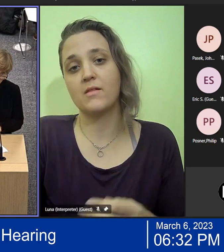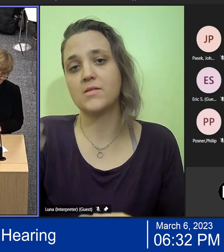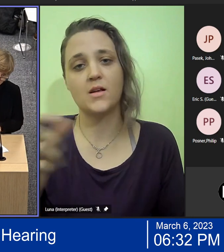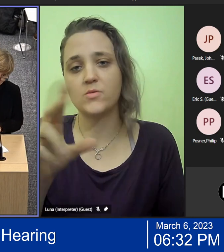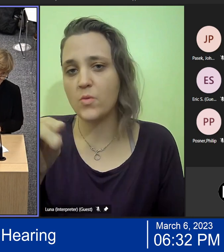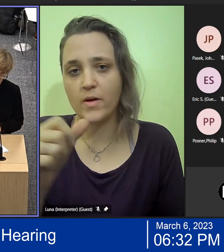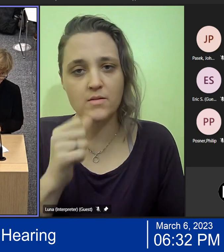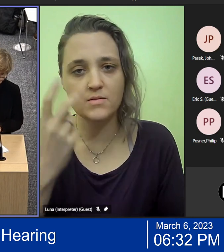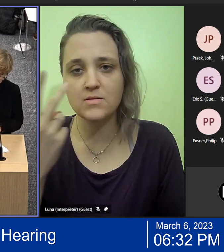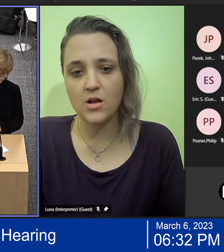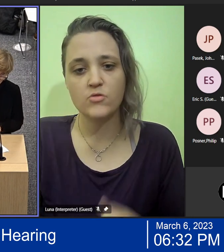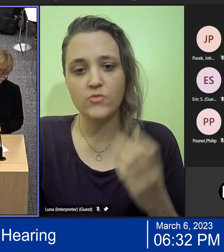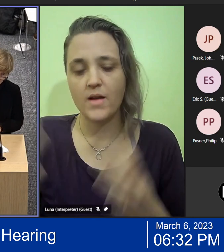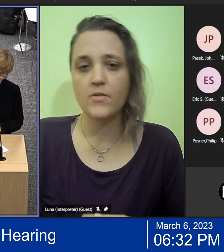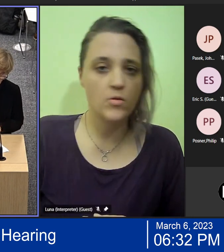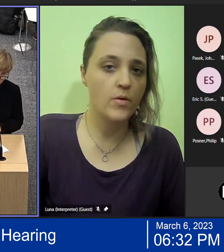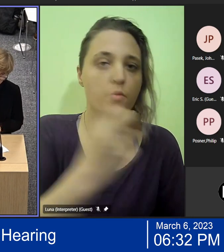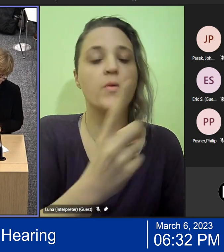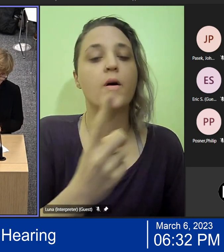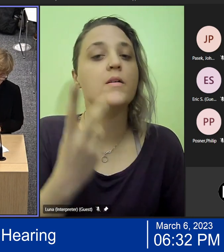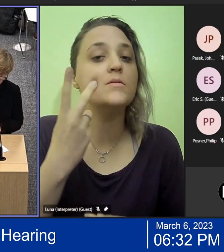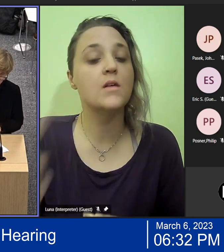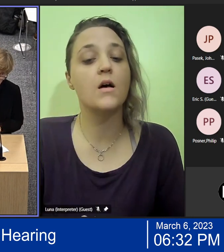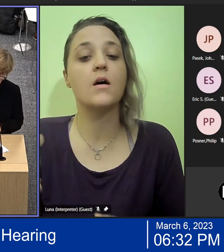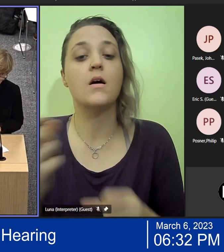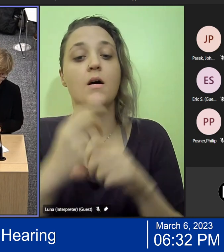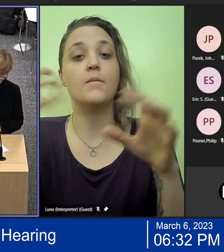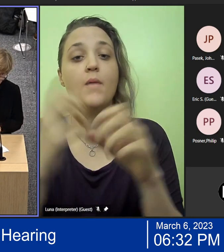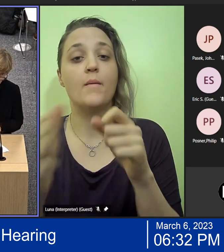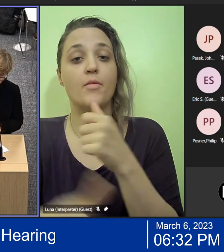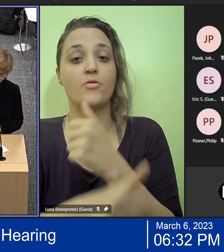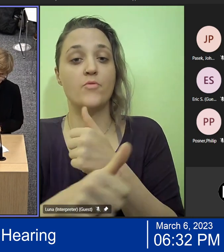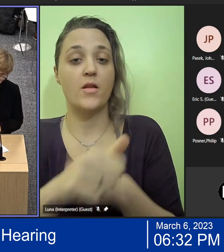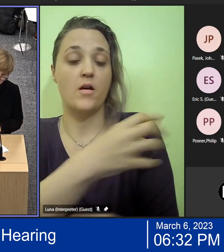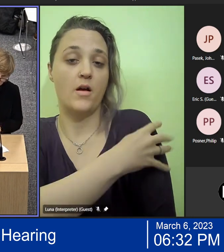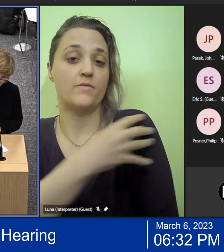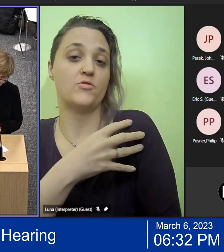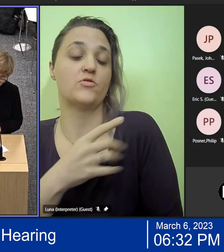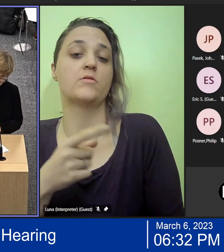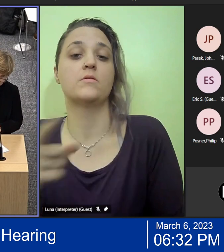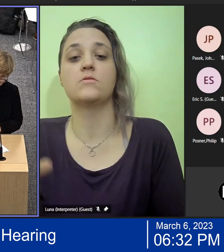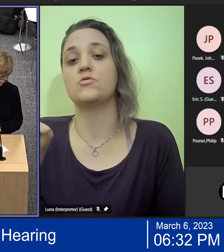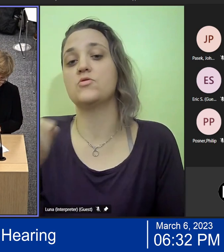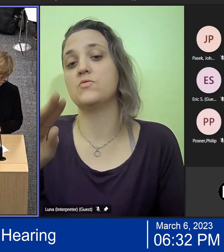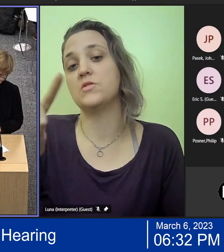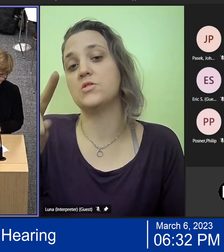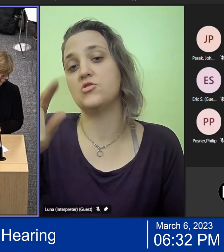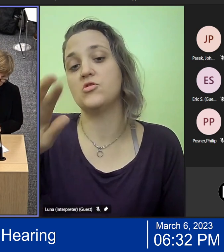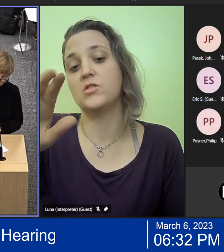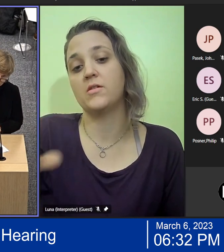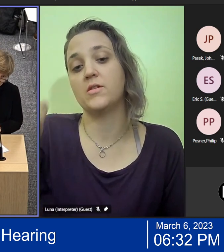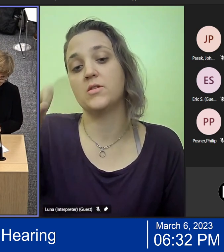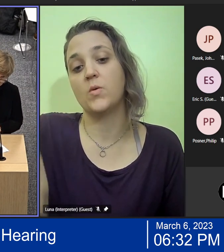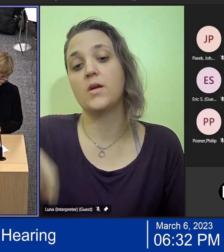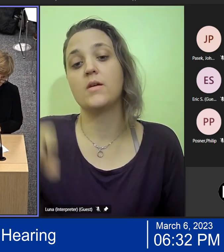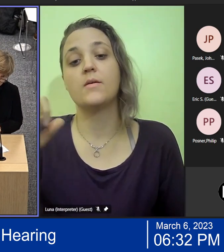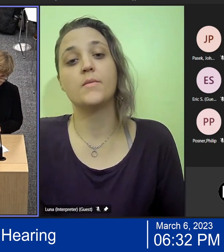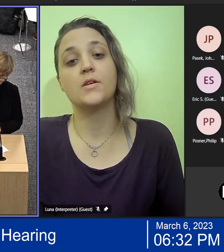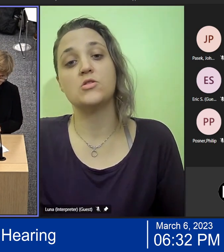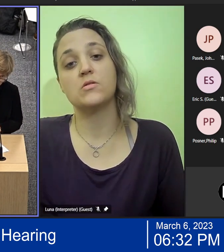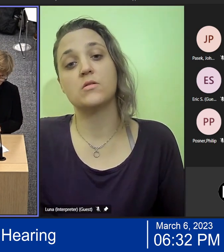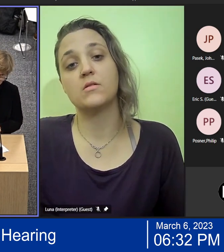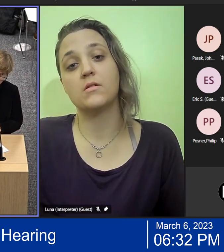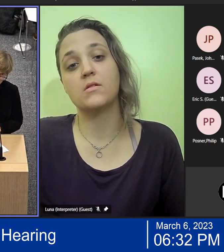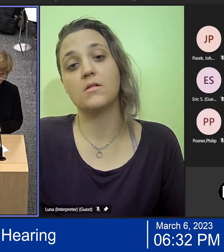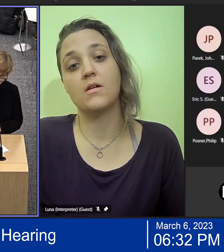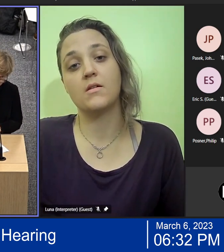authorized person outside. No, I saw a driver going through. I saw a bomb threat officer when I got off at Judiciary Square. Mr. Cunningham